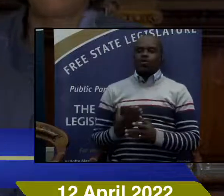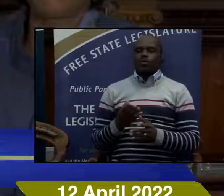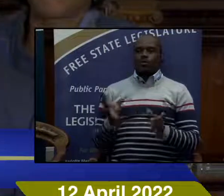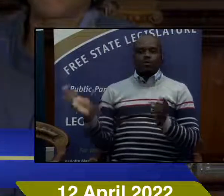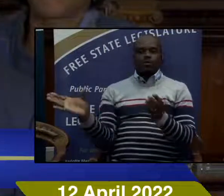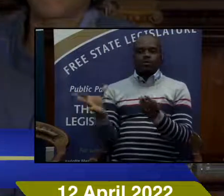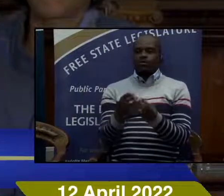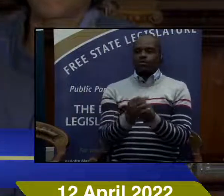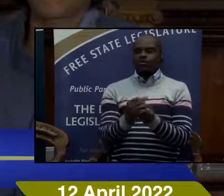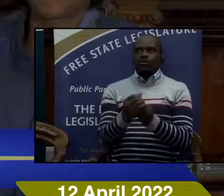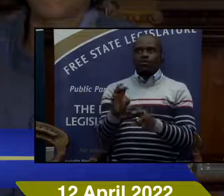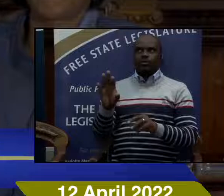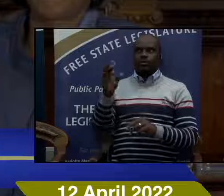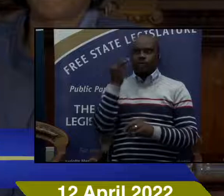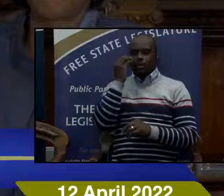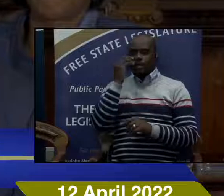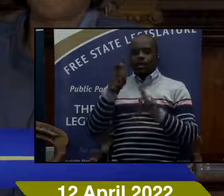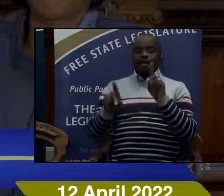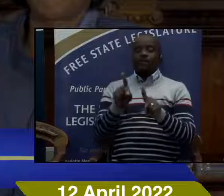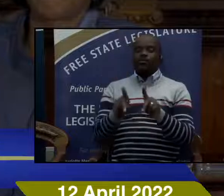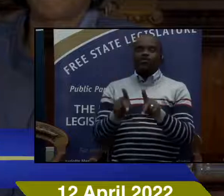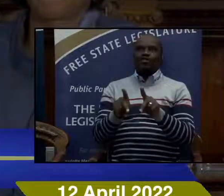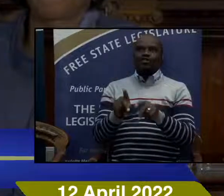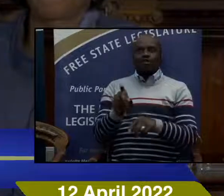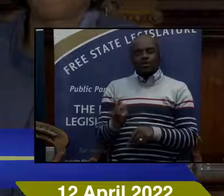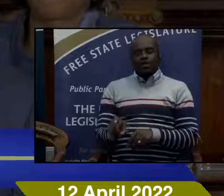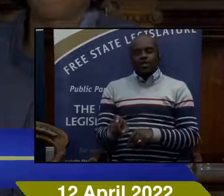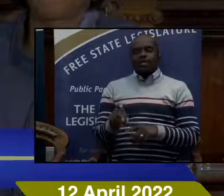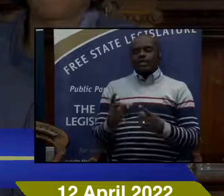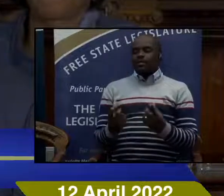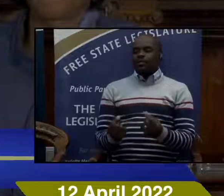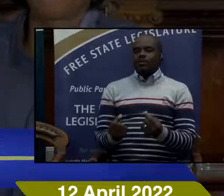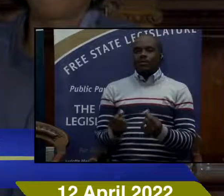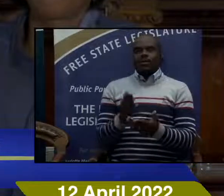must be carried out to ensure that the child of